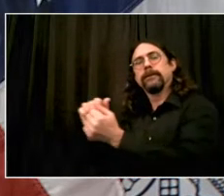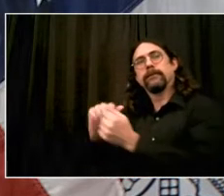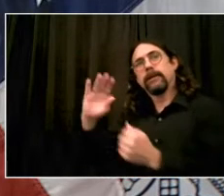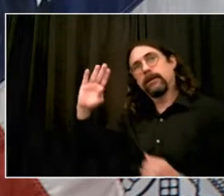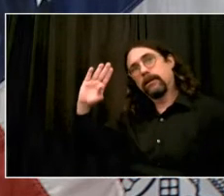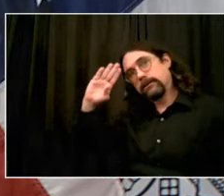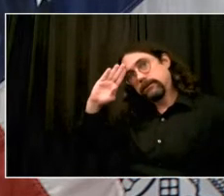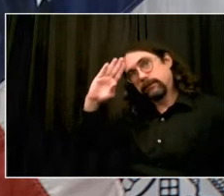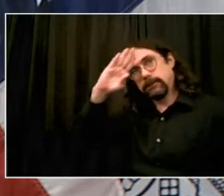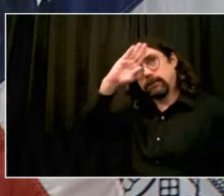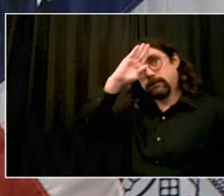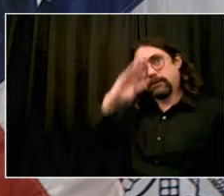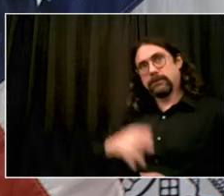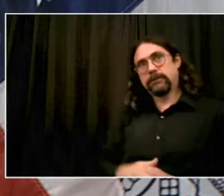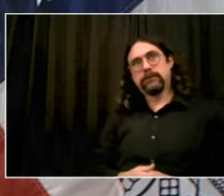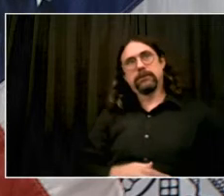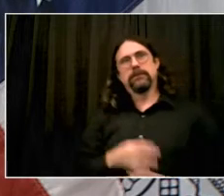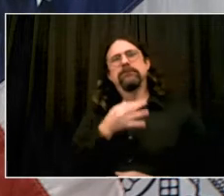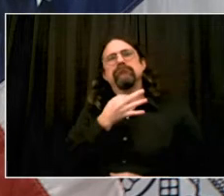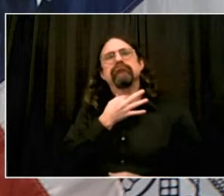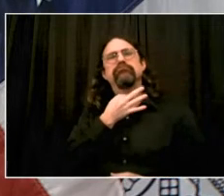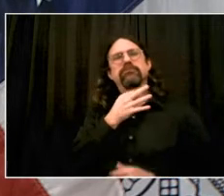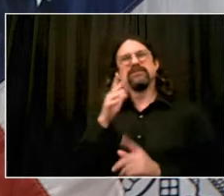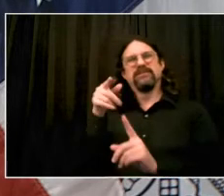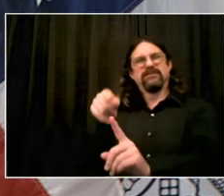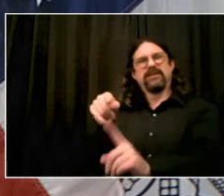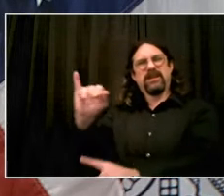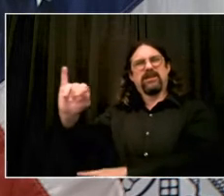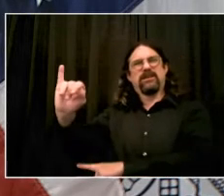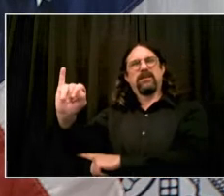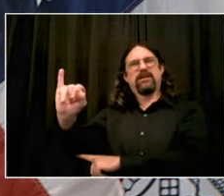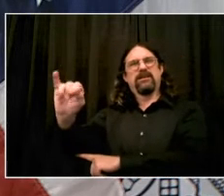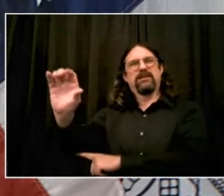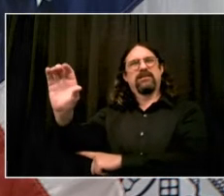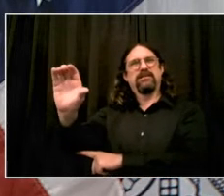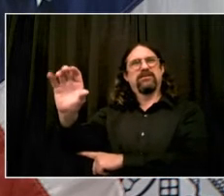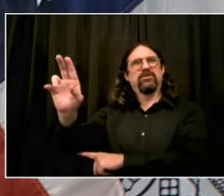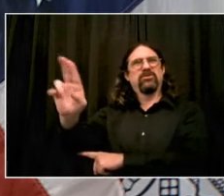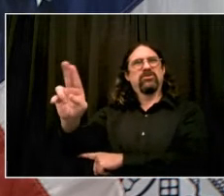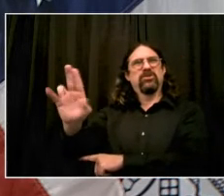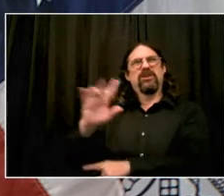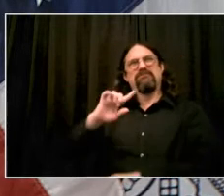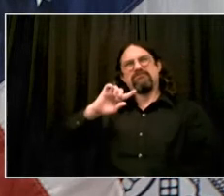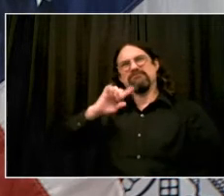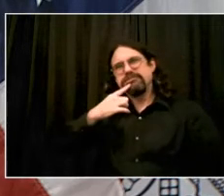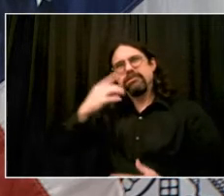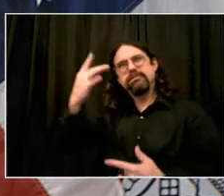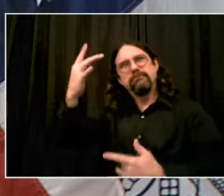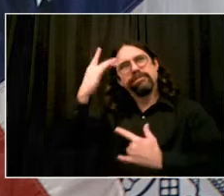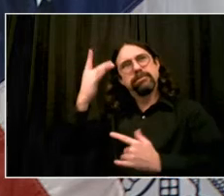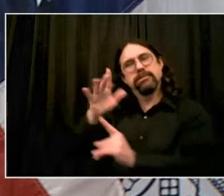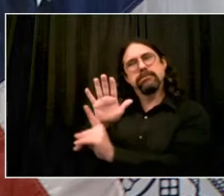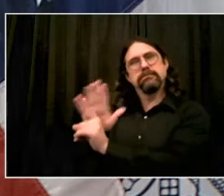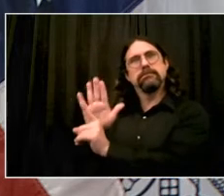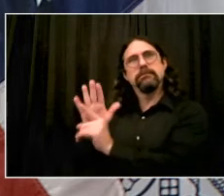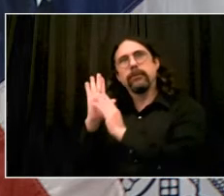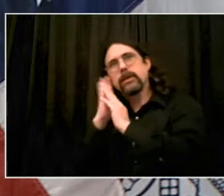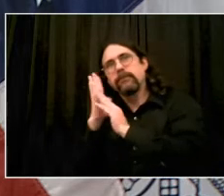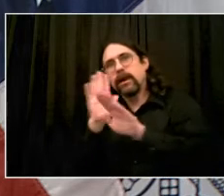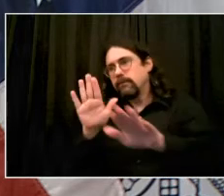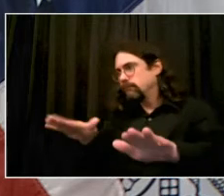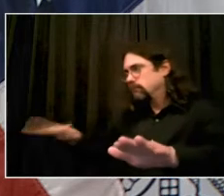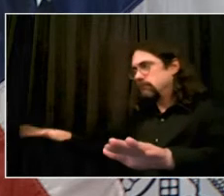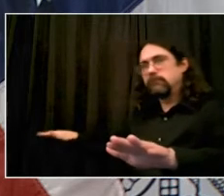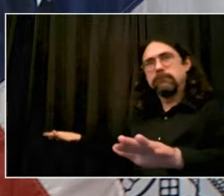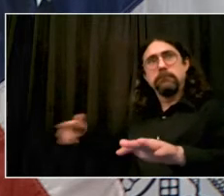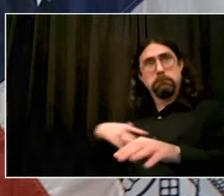trend stay within the parameters of what we saw in the spring in terms of, are these seniors that are taking up most of the ICU beds? Are these people